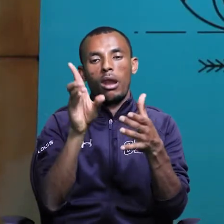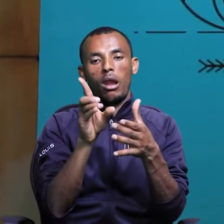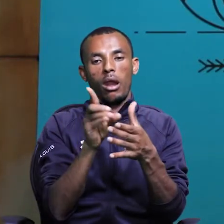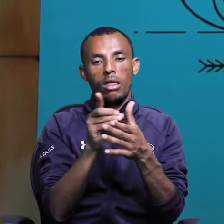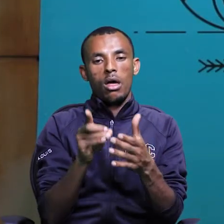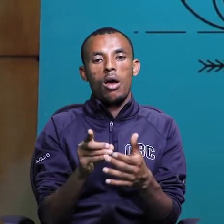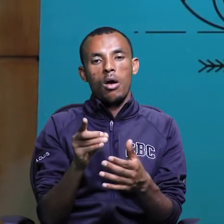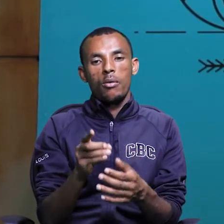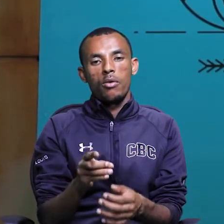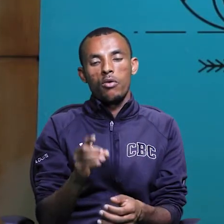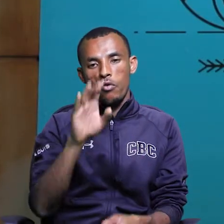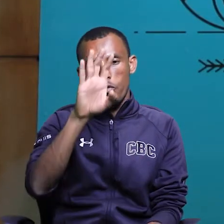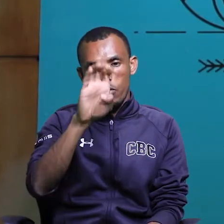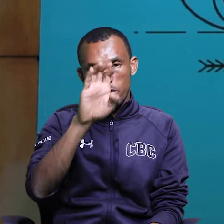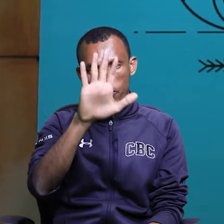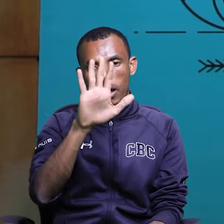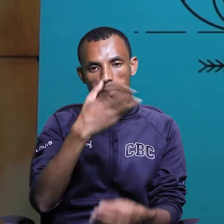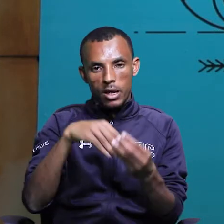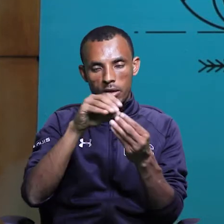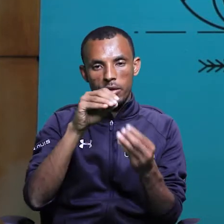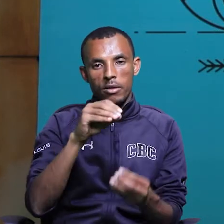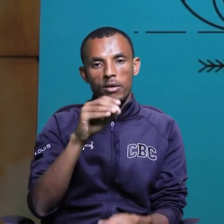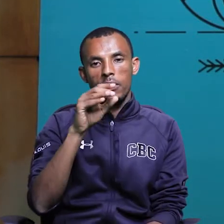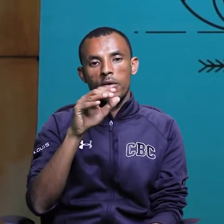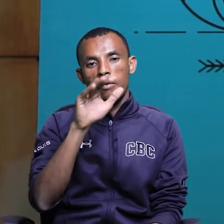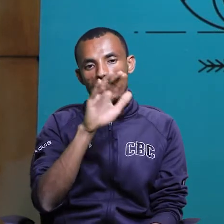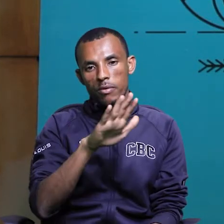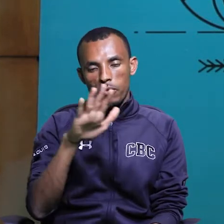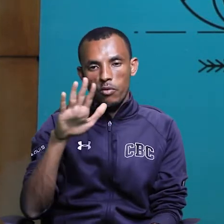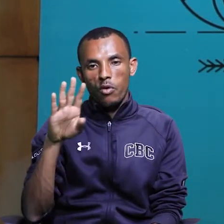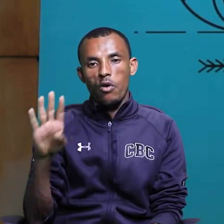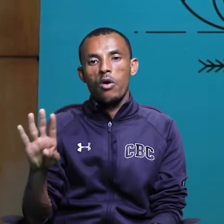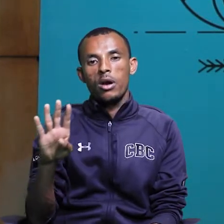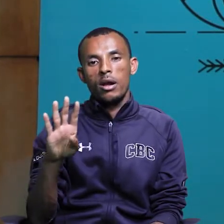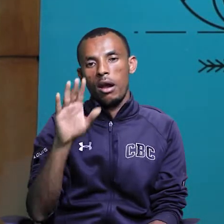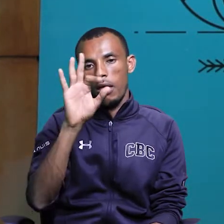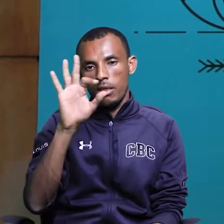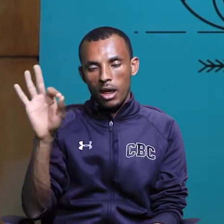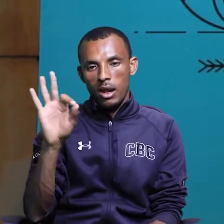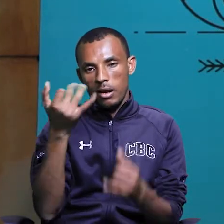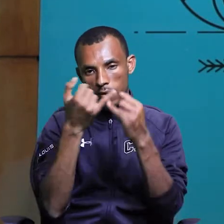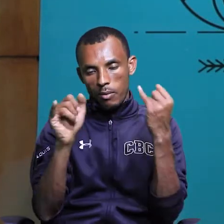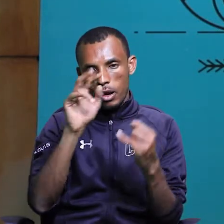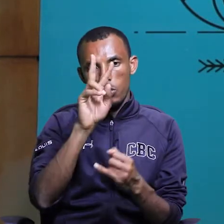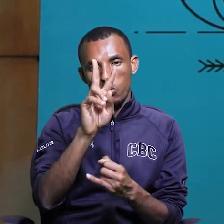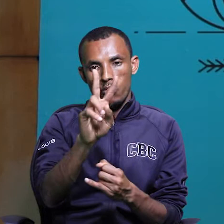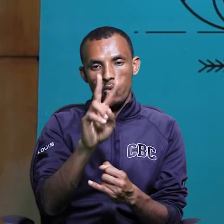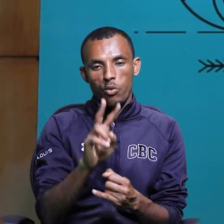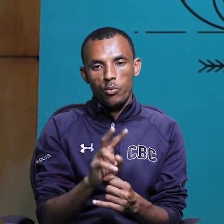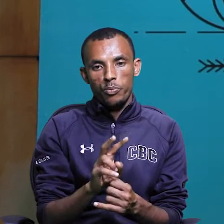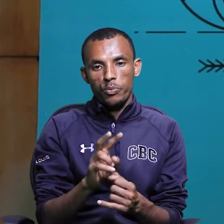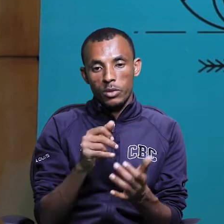midpoint. 45 plus 54, 99, divided by 2, it gives class mark or class